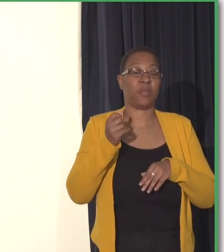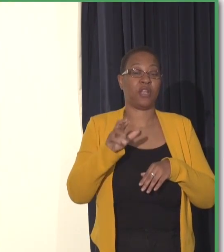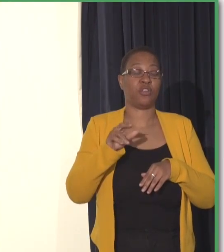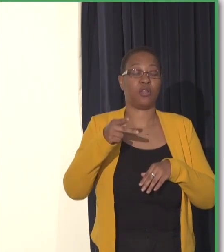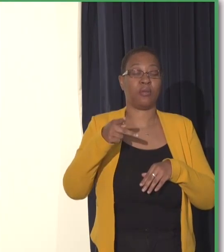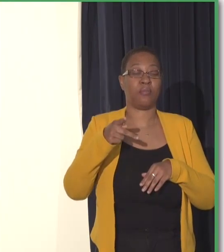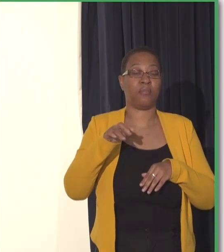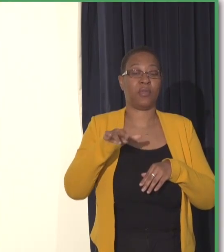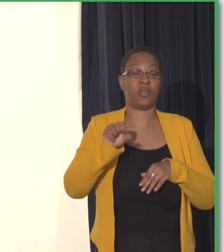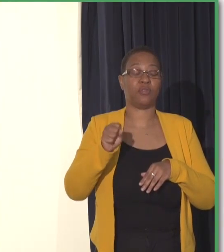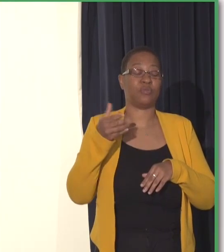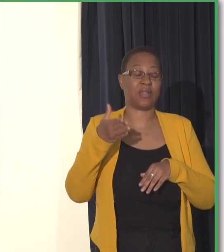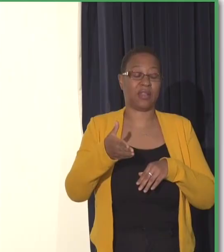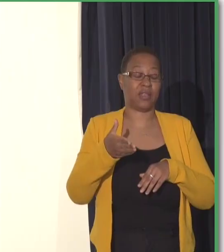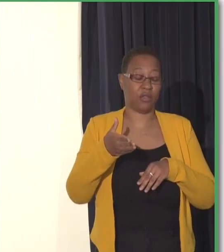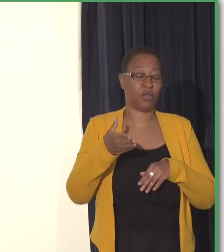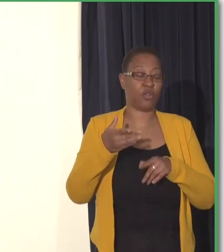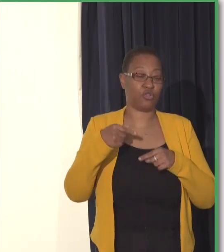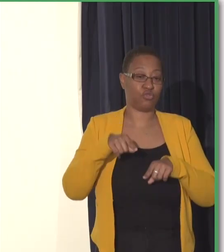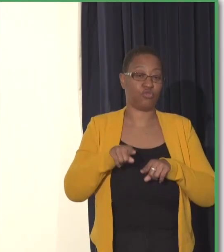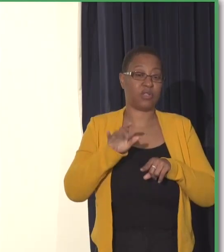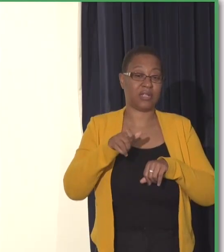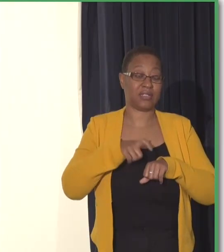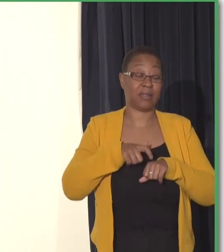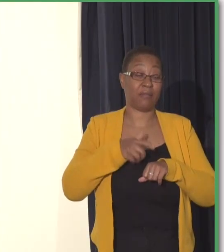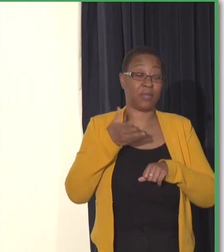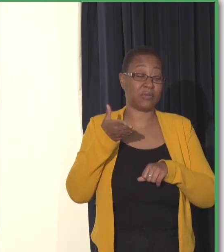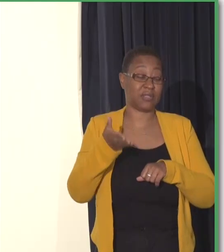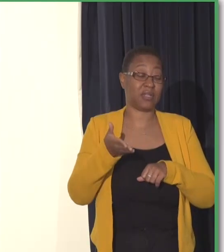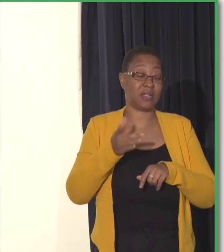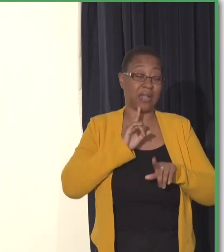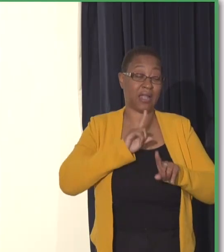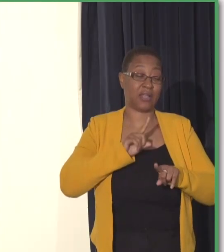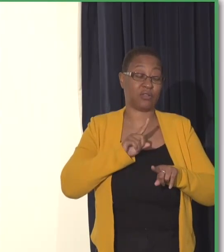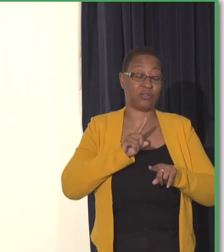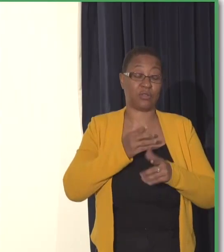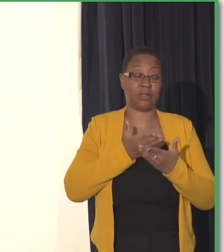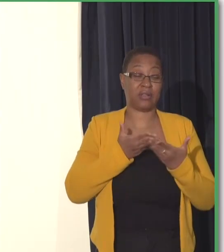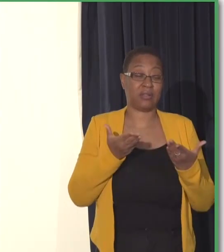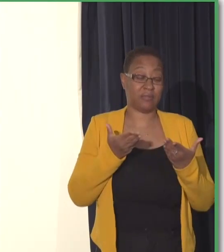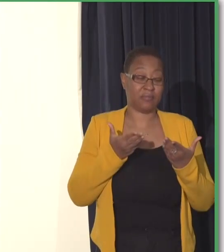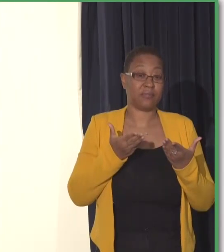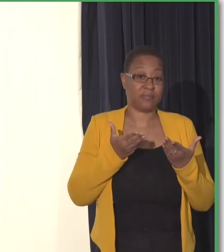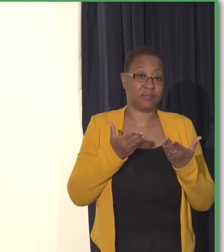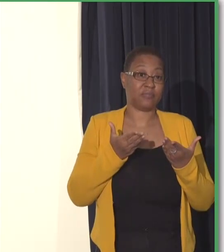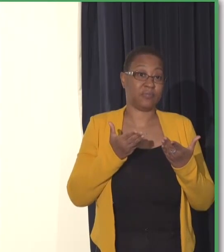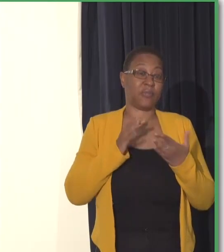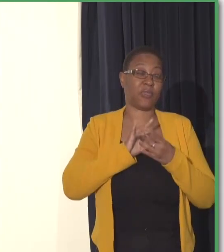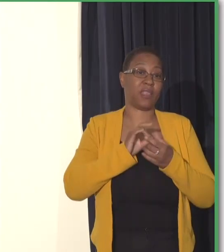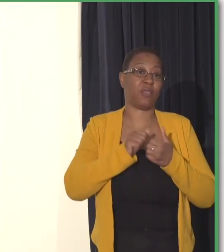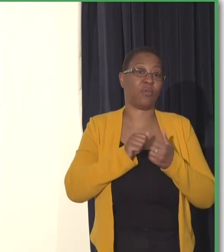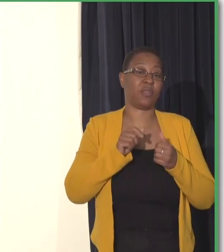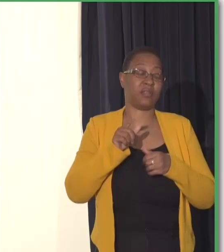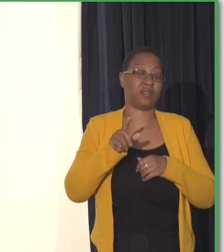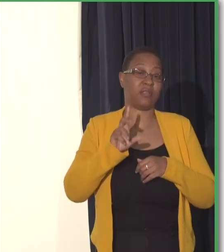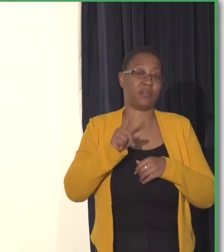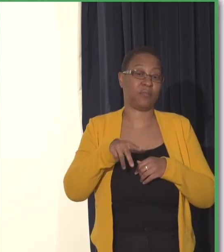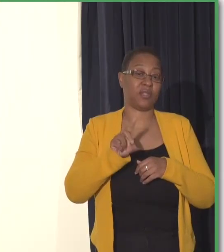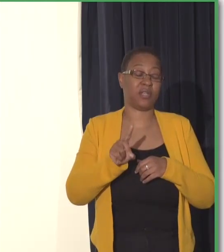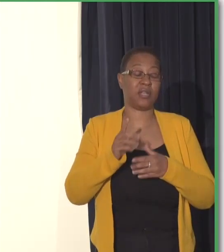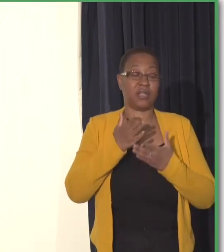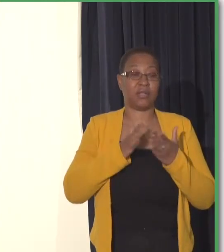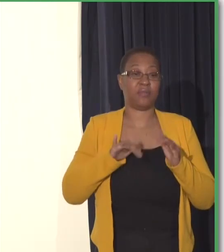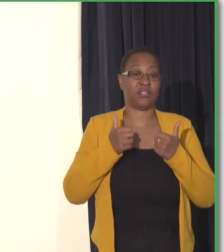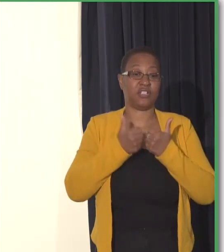present, and he was there to be able to answer things on the department side, some of